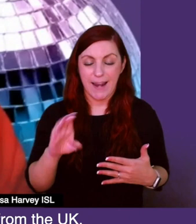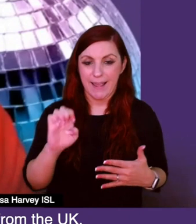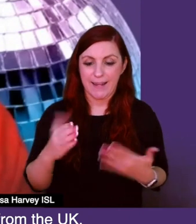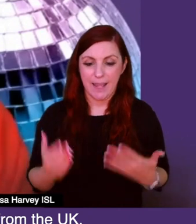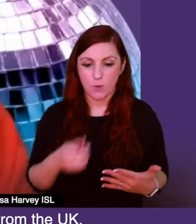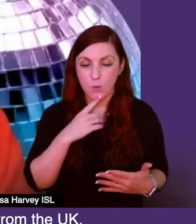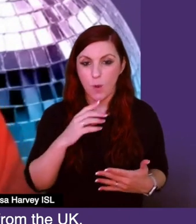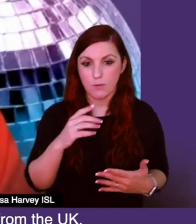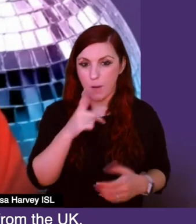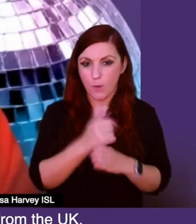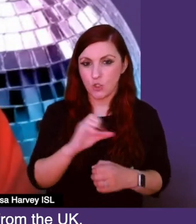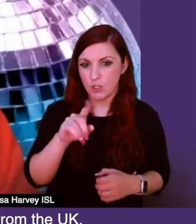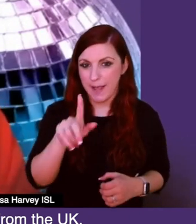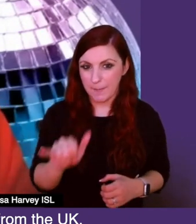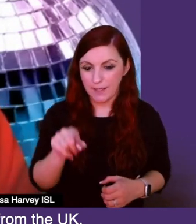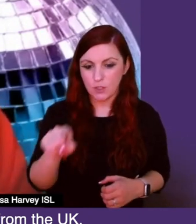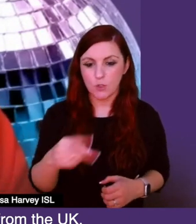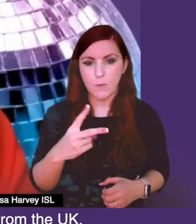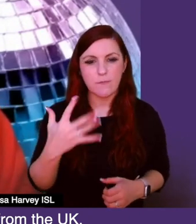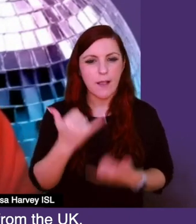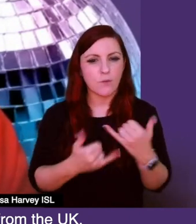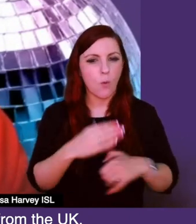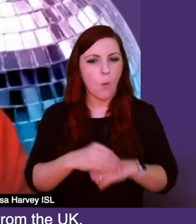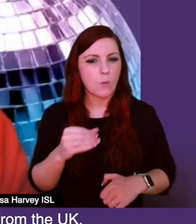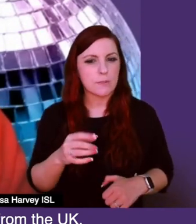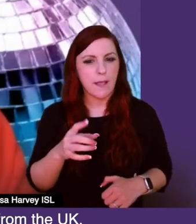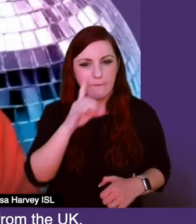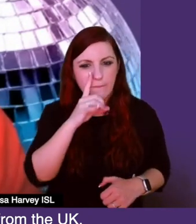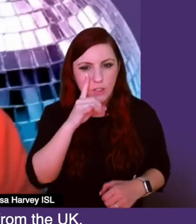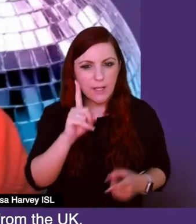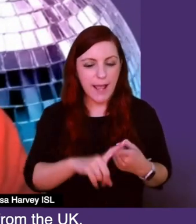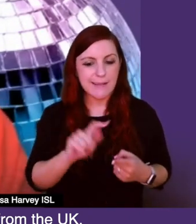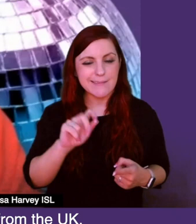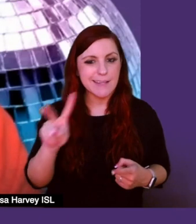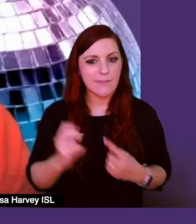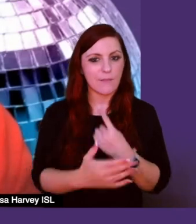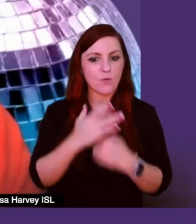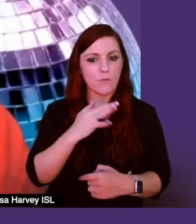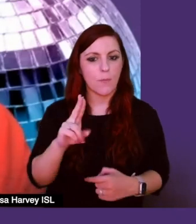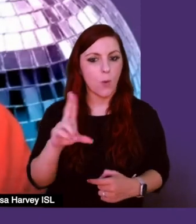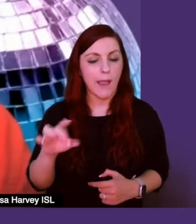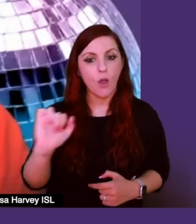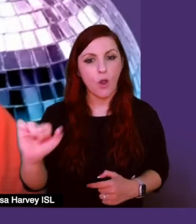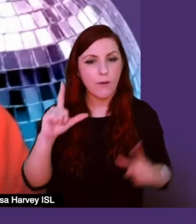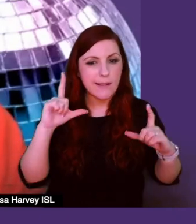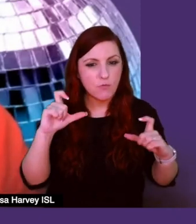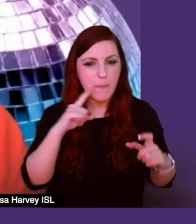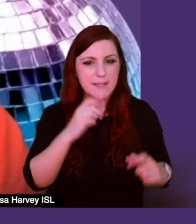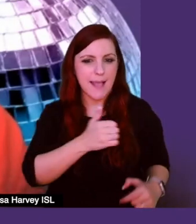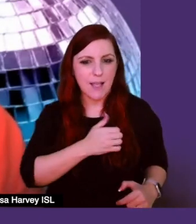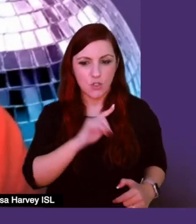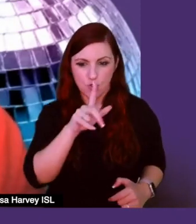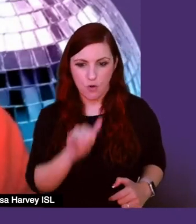work. Shelby is a 25-year-old fashion and beauty influencer from the UK. Her Instagram is